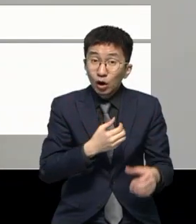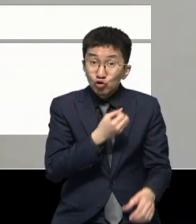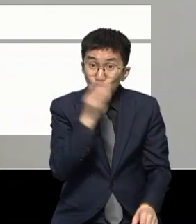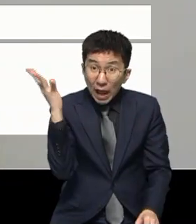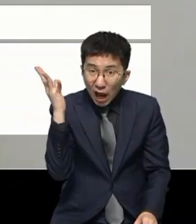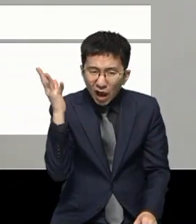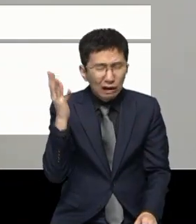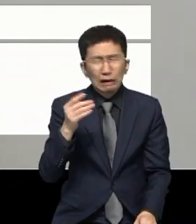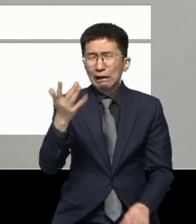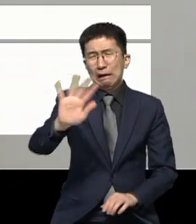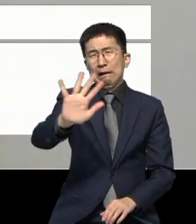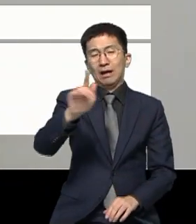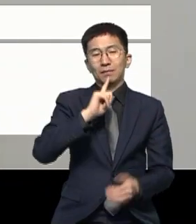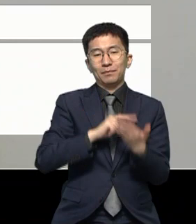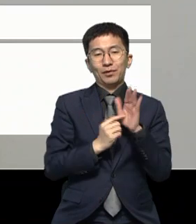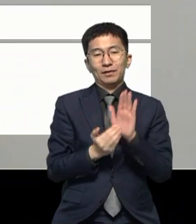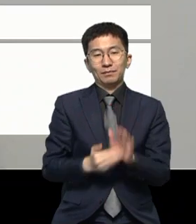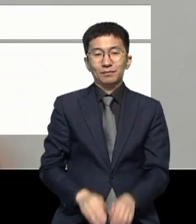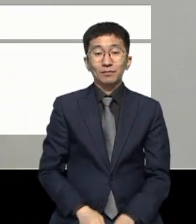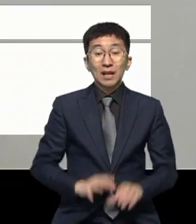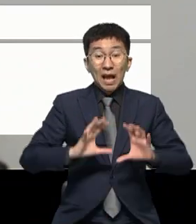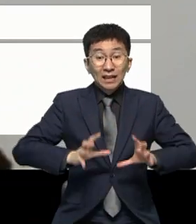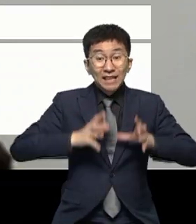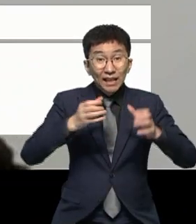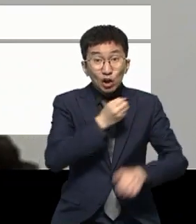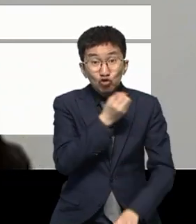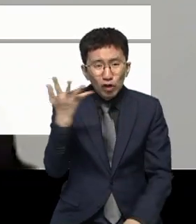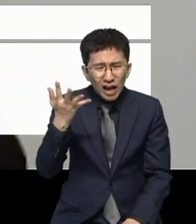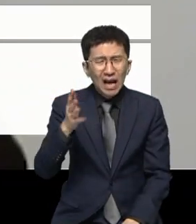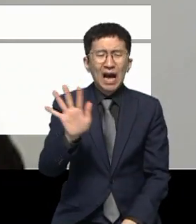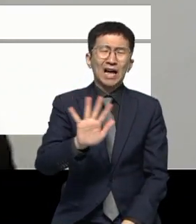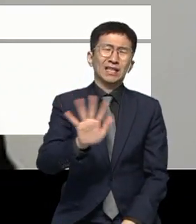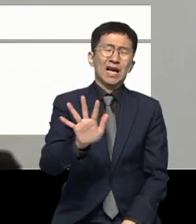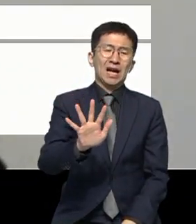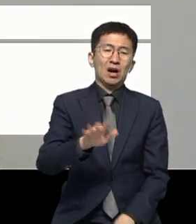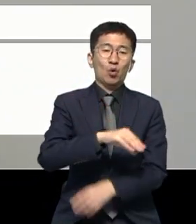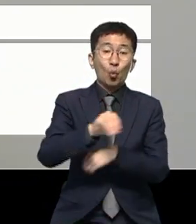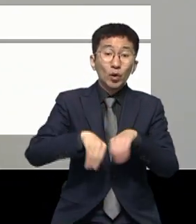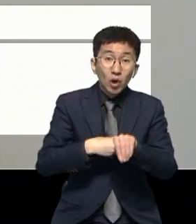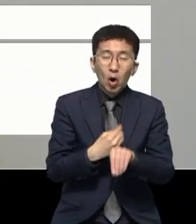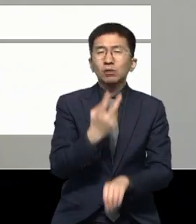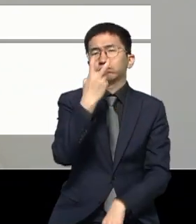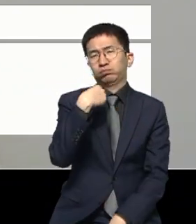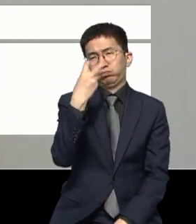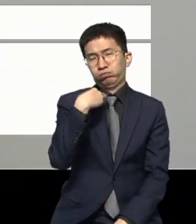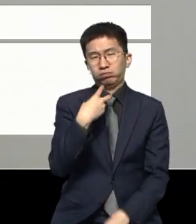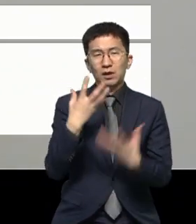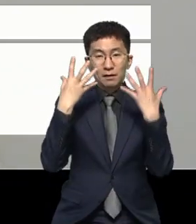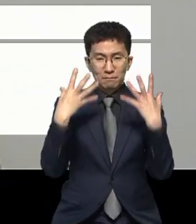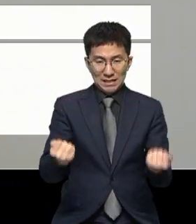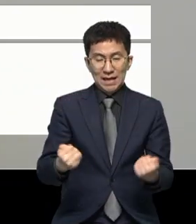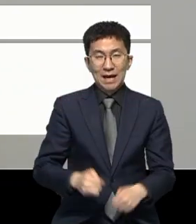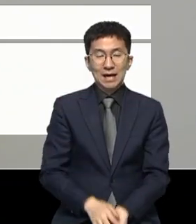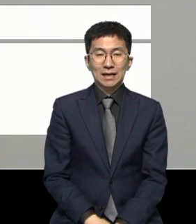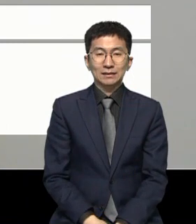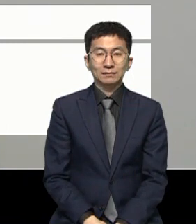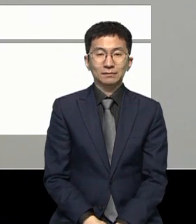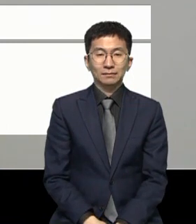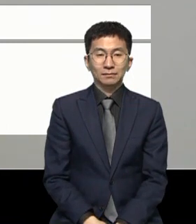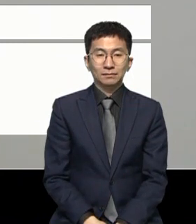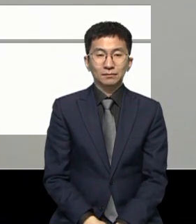in the world is exactly the opposite. You know, the links between the investigation and prosecution are becoming tighter,